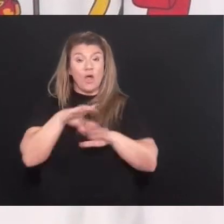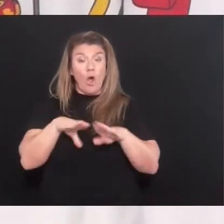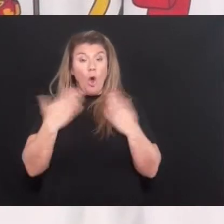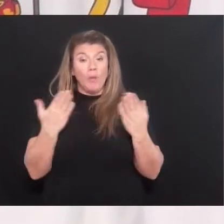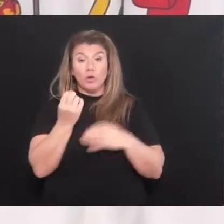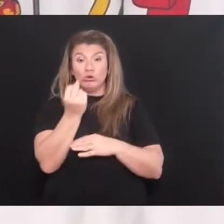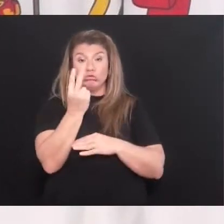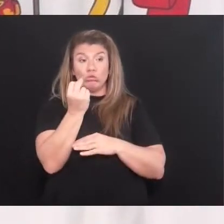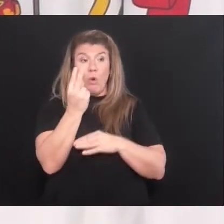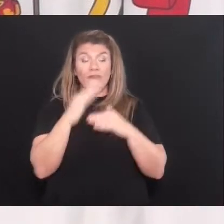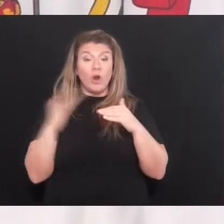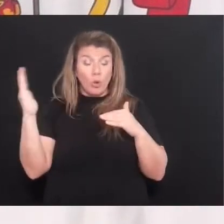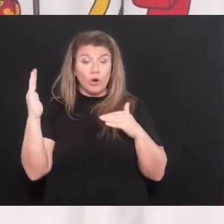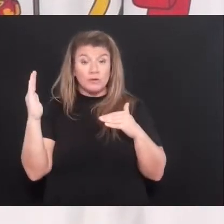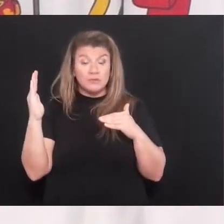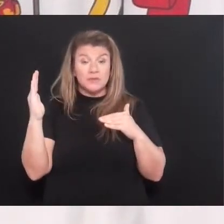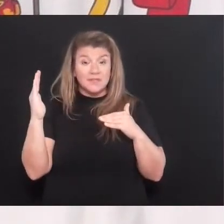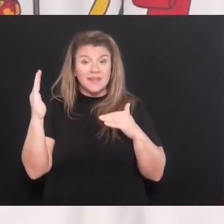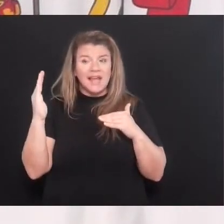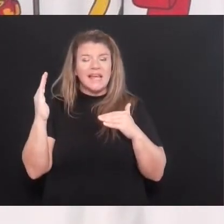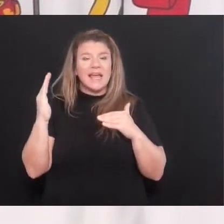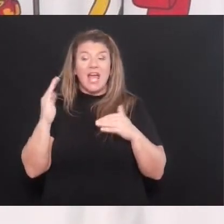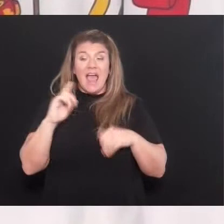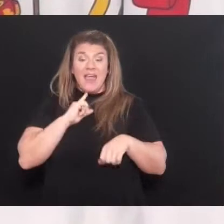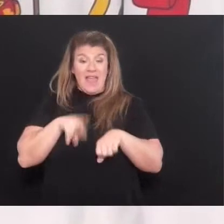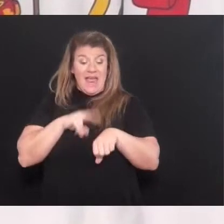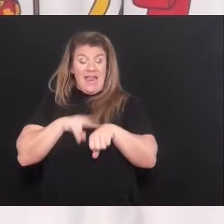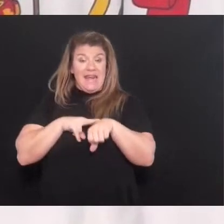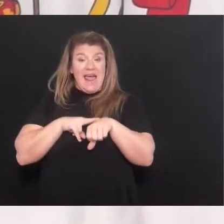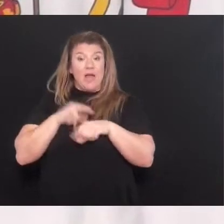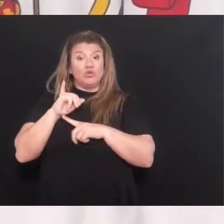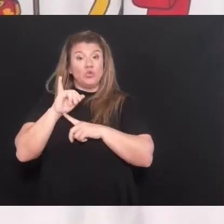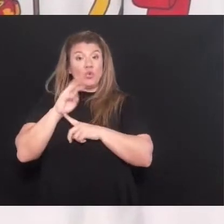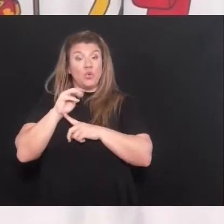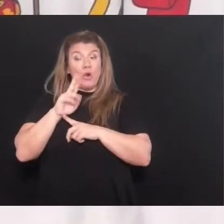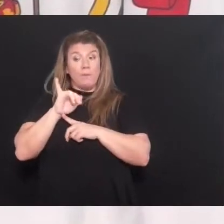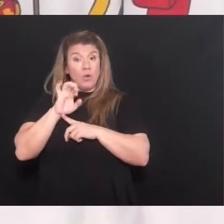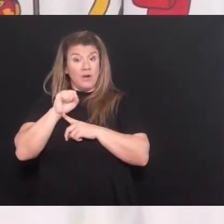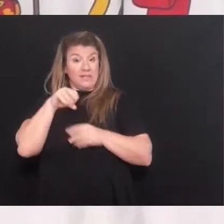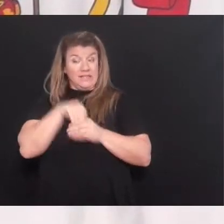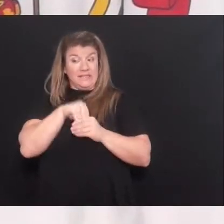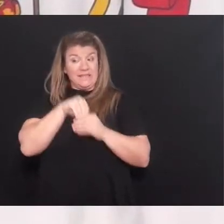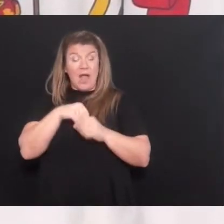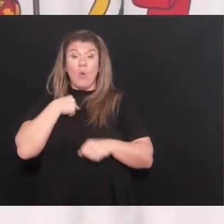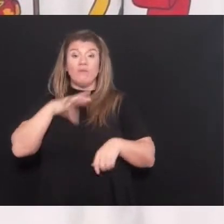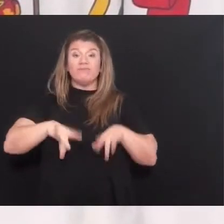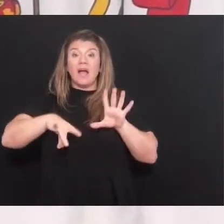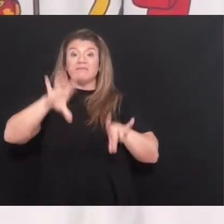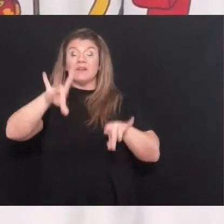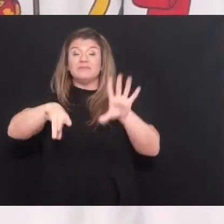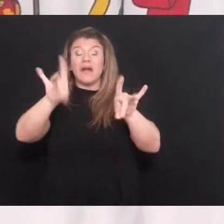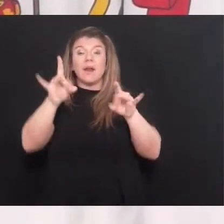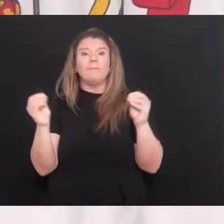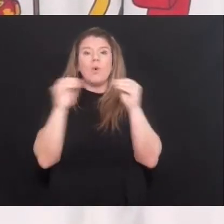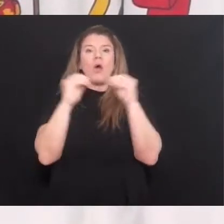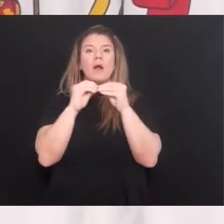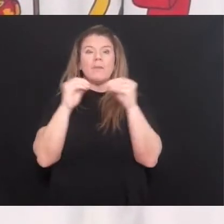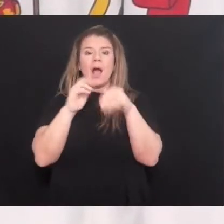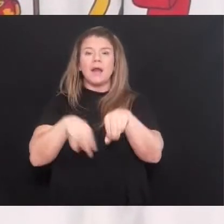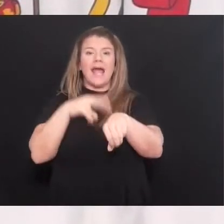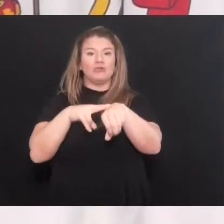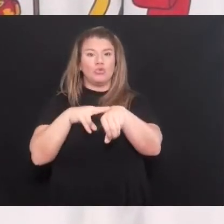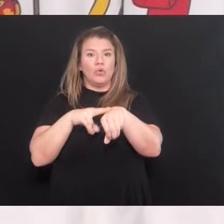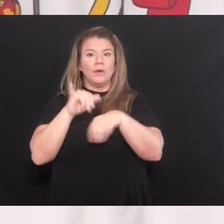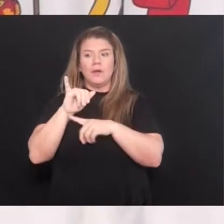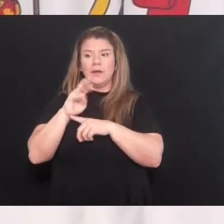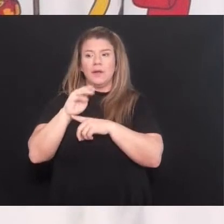12 and older, the natural immunities. We're finding out more and more and more about natural immunities once people have had